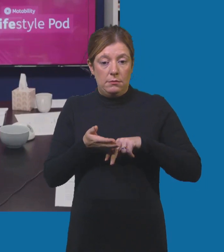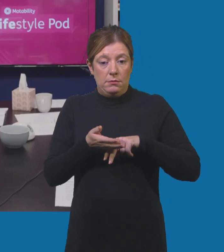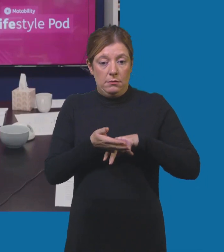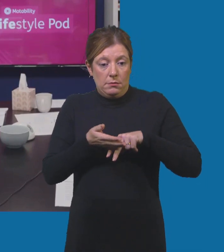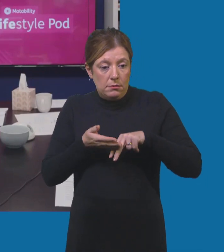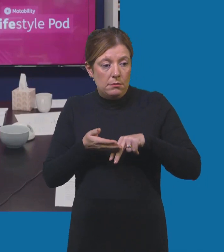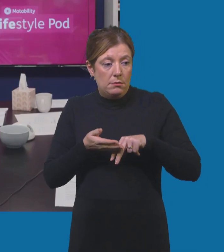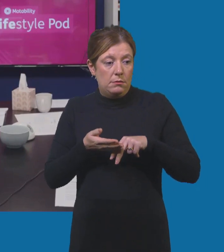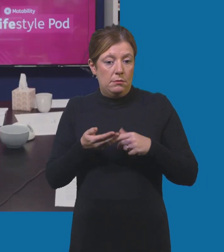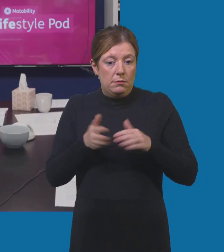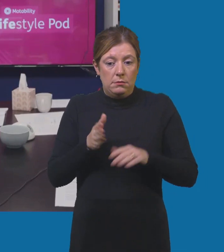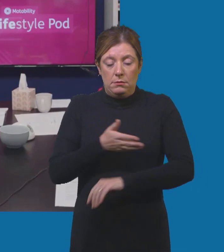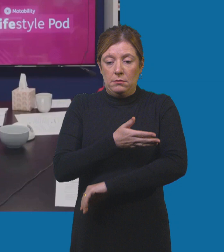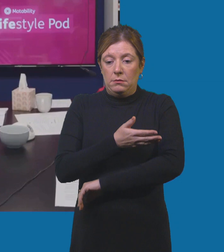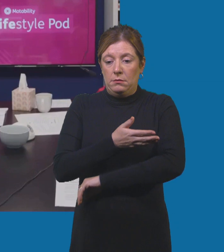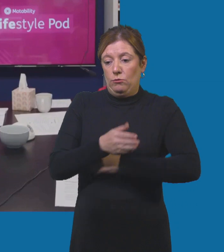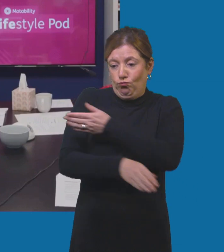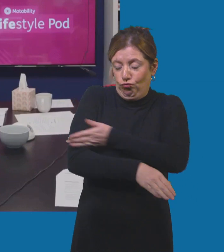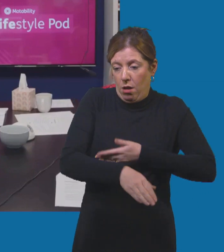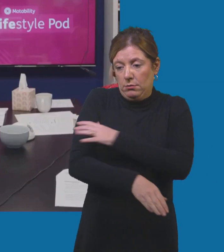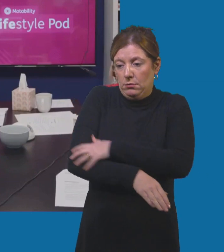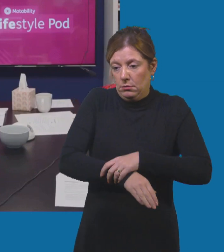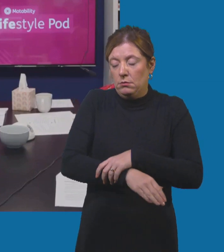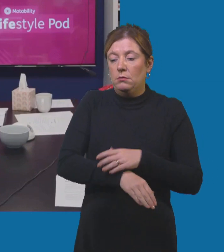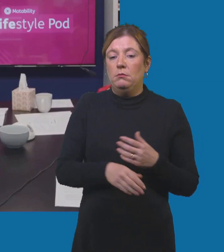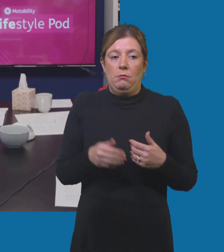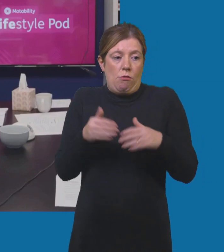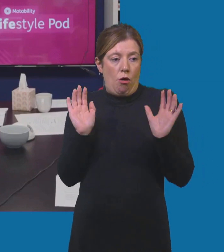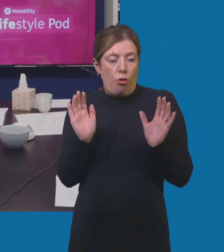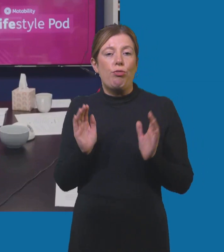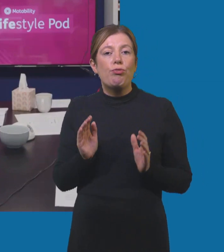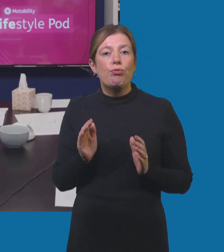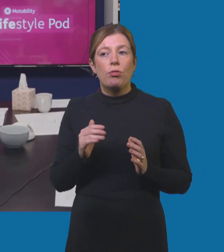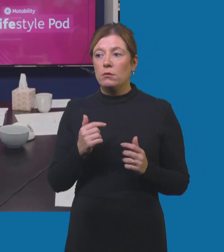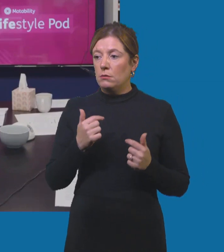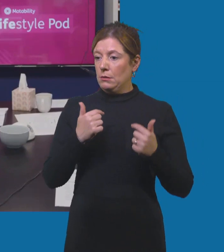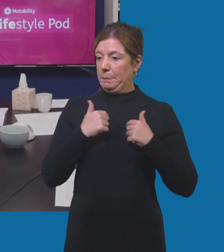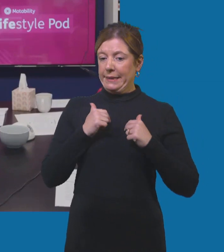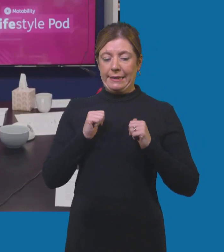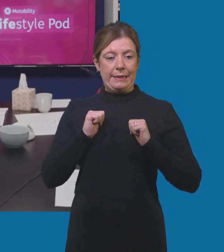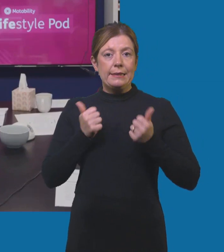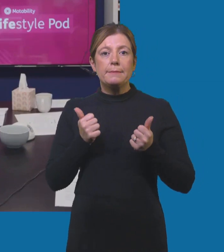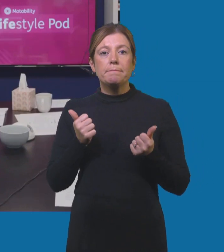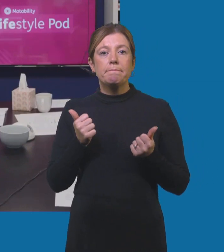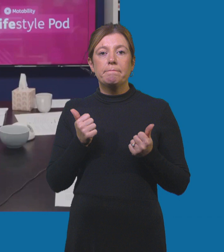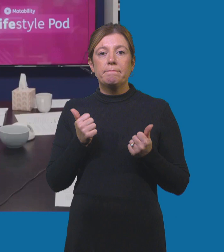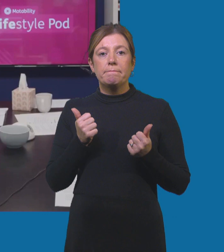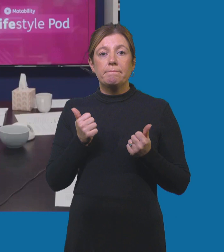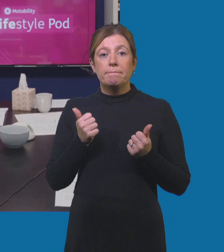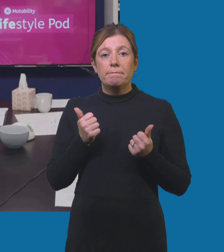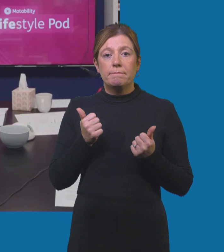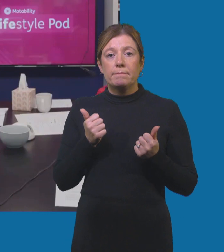knee and my right arm, which was my dominant arm, above the elbow. So for me to do anything, it takes between 300